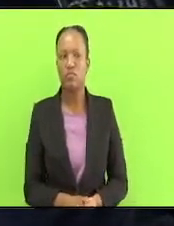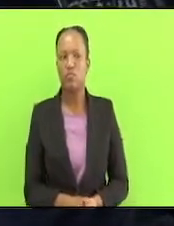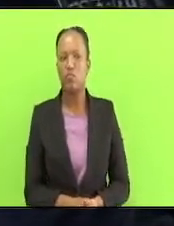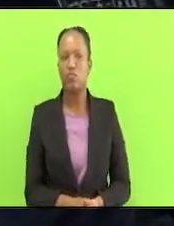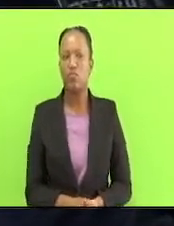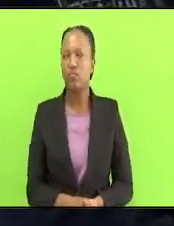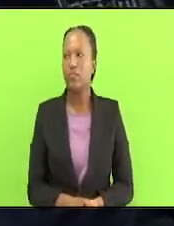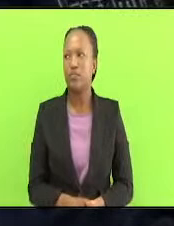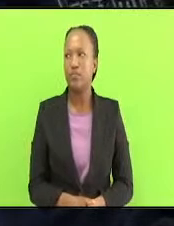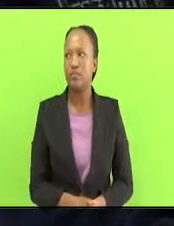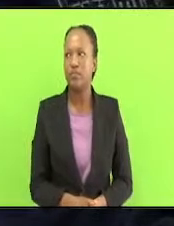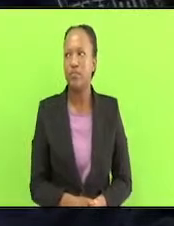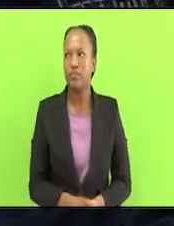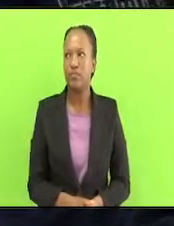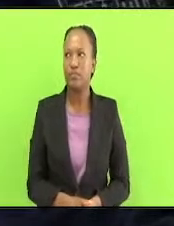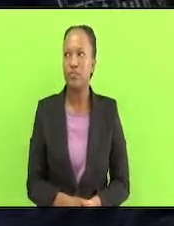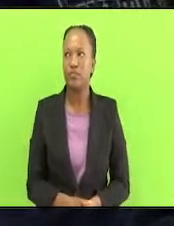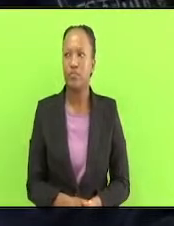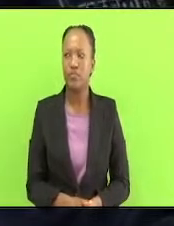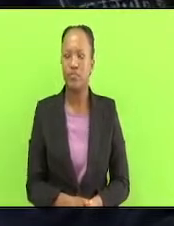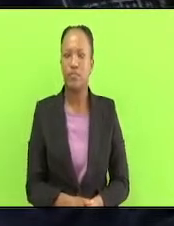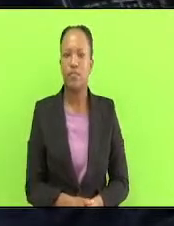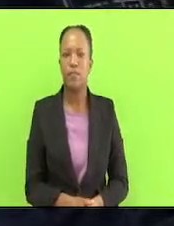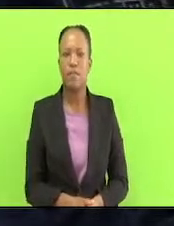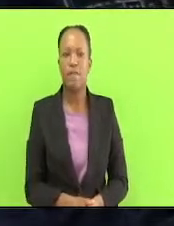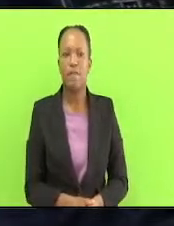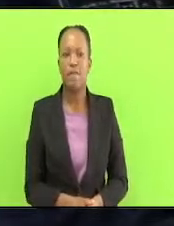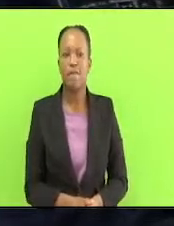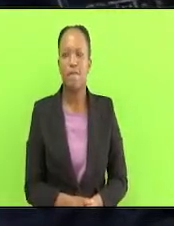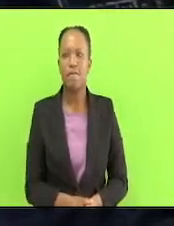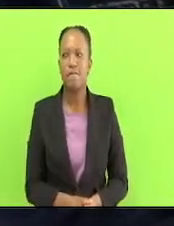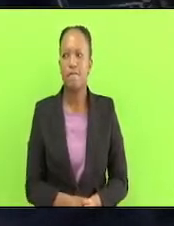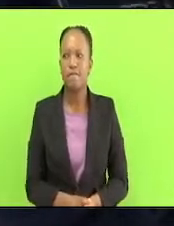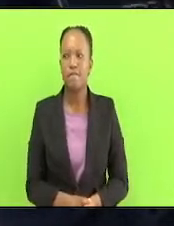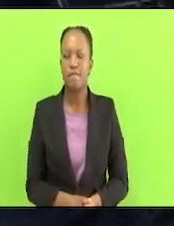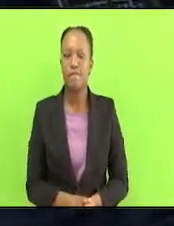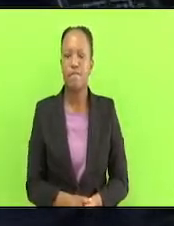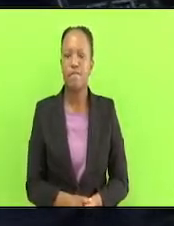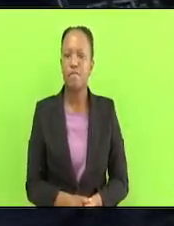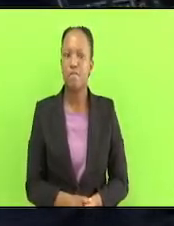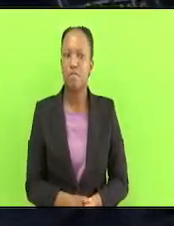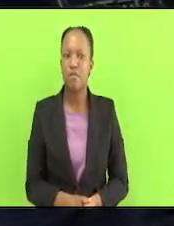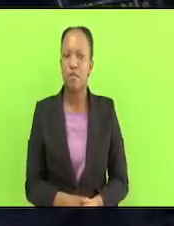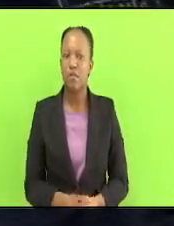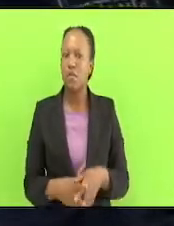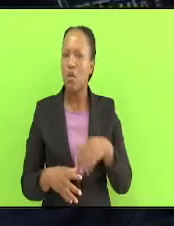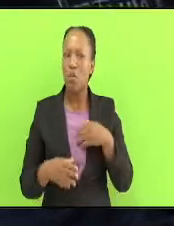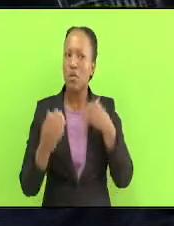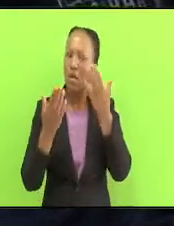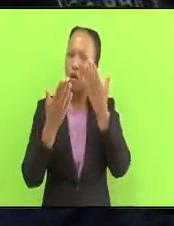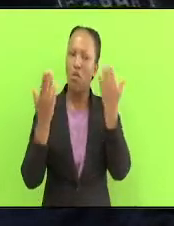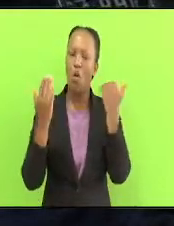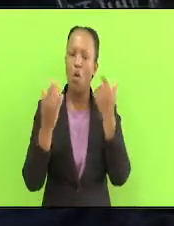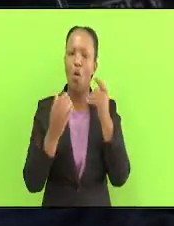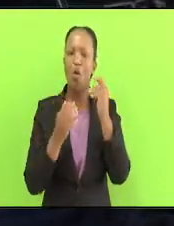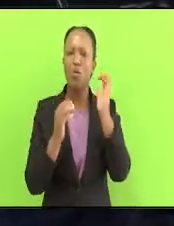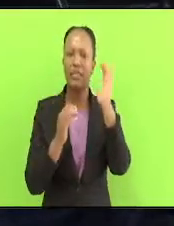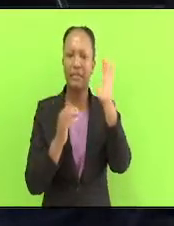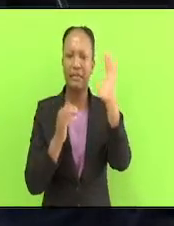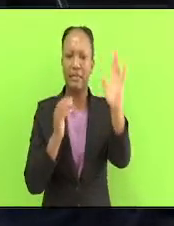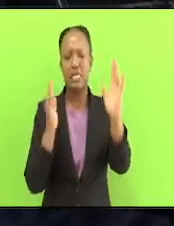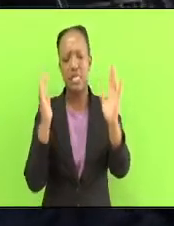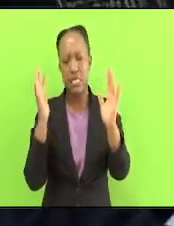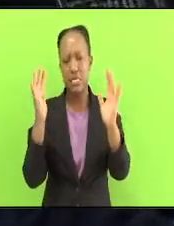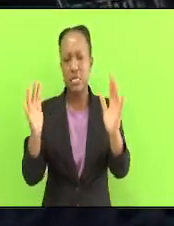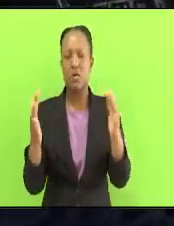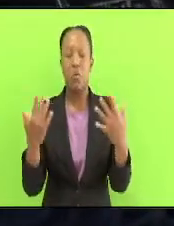and cutting off the trees without knowing their usefulness in the community. Re sa itse gore ditlhare di botlhokwa mo climate changing ya And